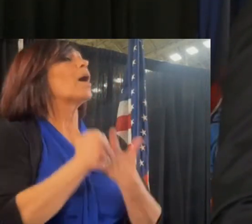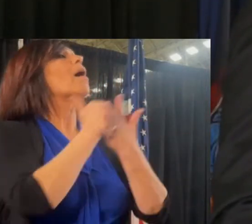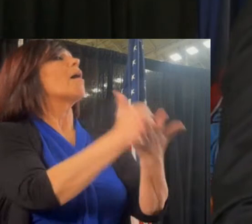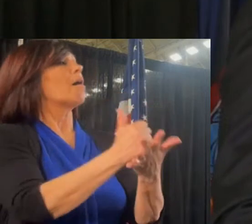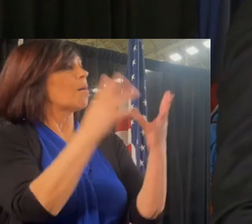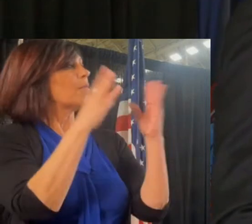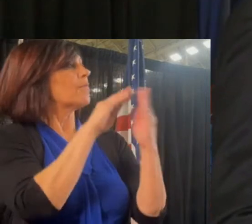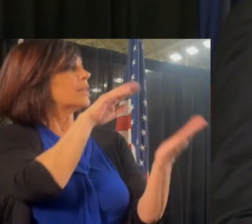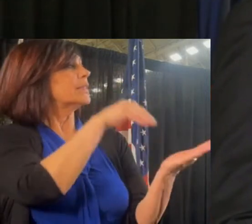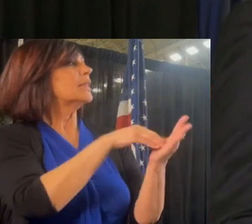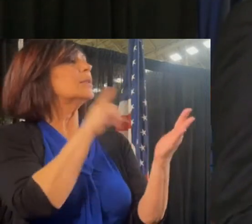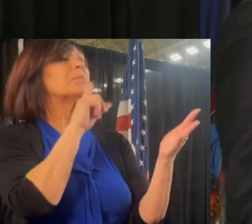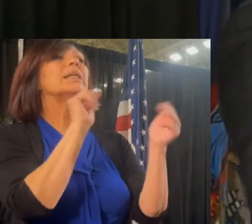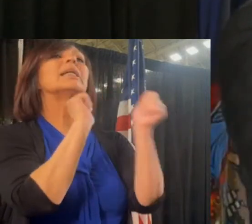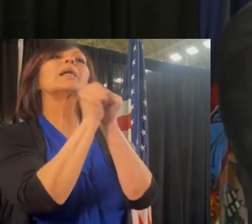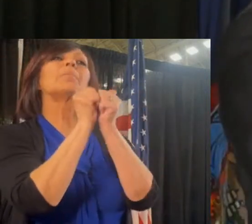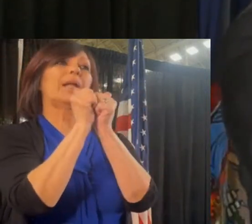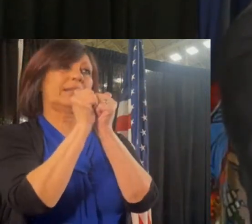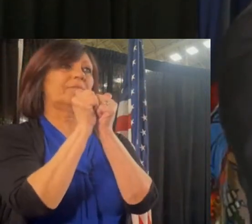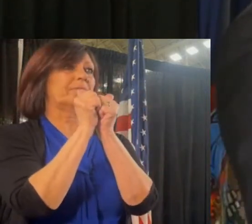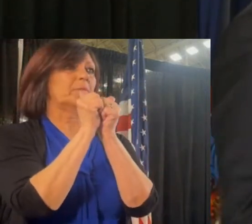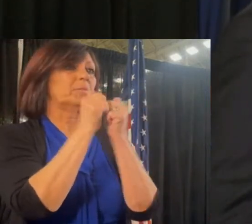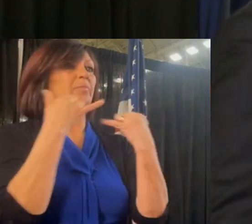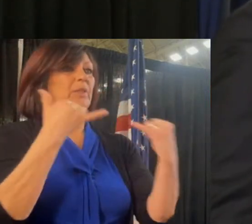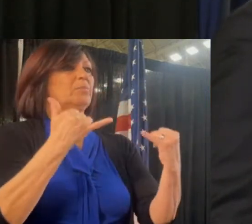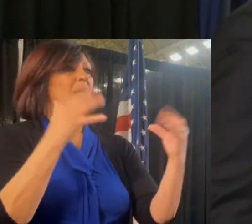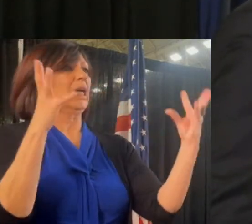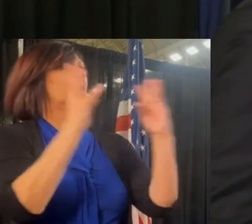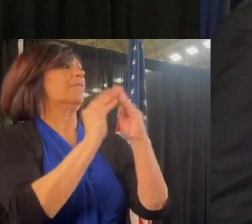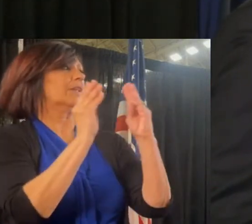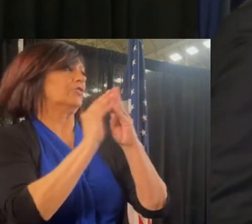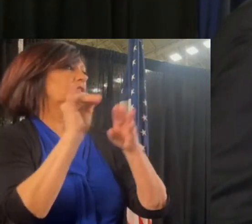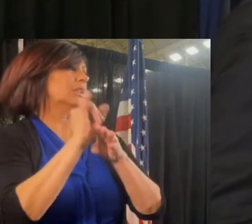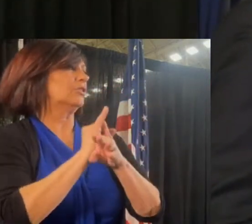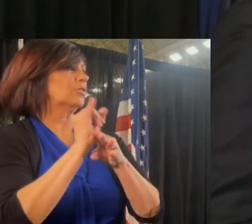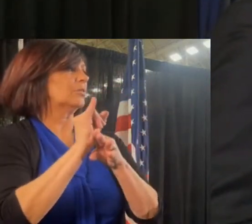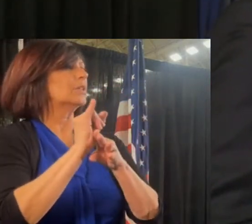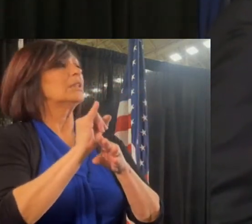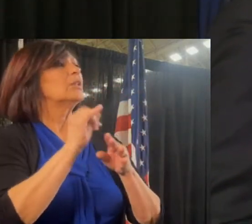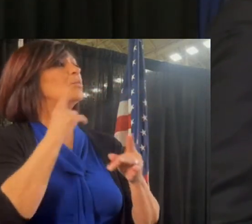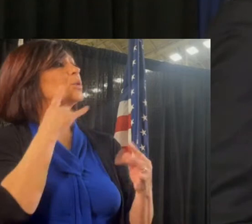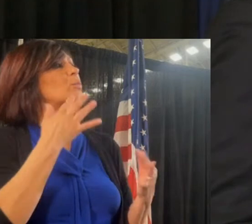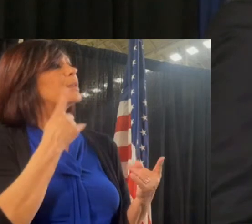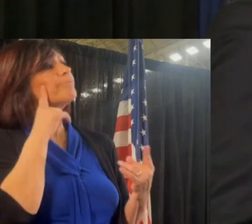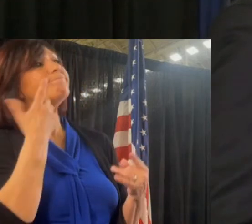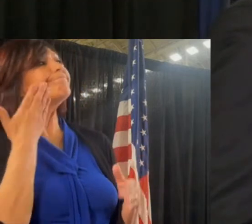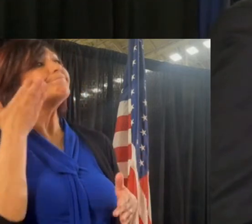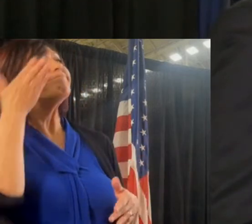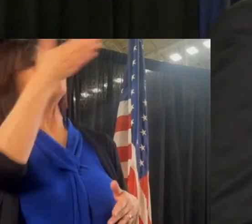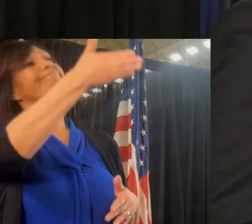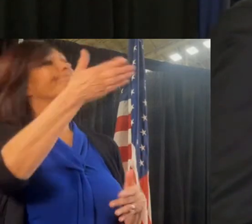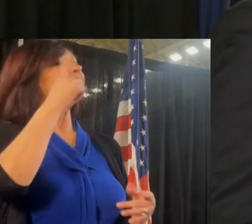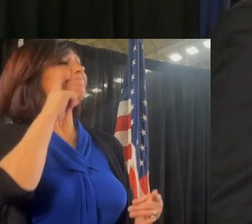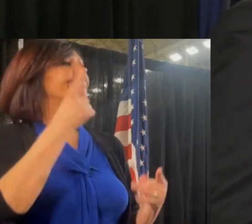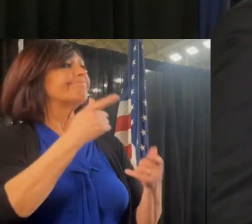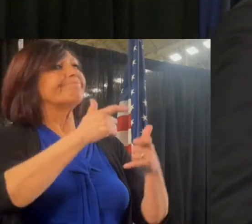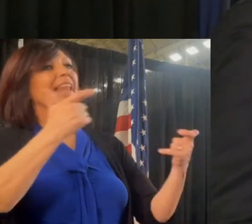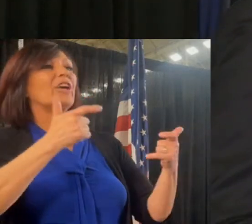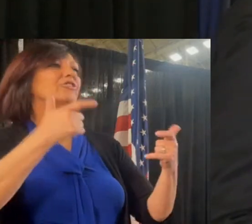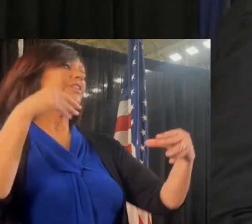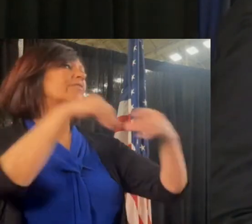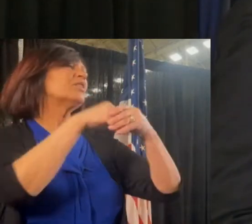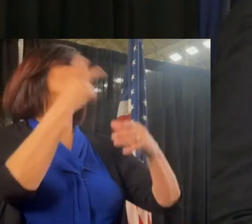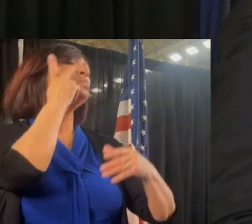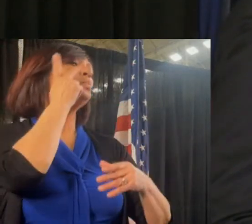convention center remain competitive in the present convention industry while we wait to determine if a significantly larger investment